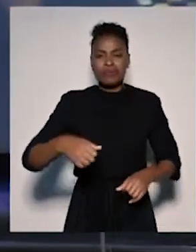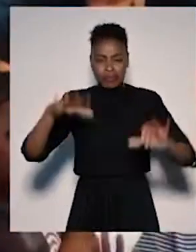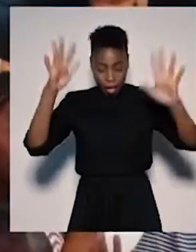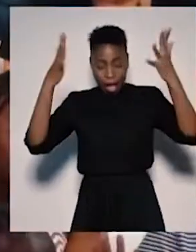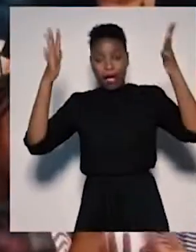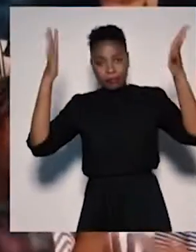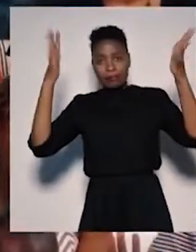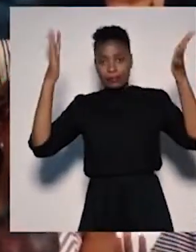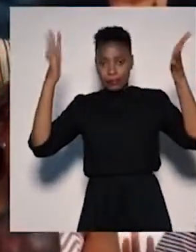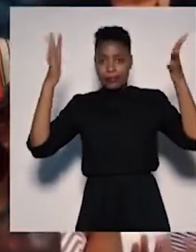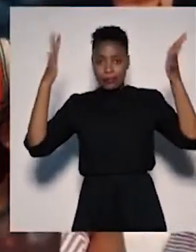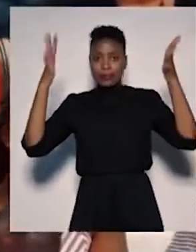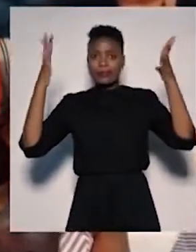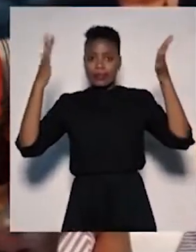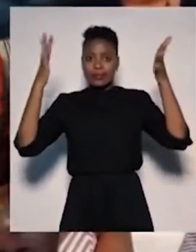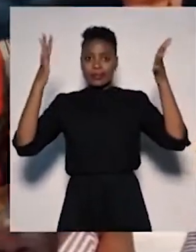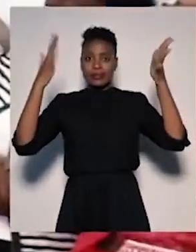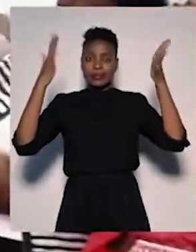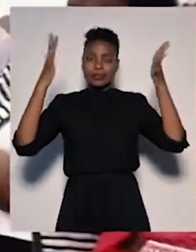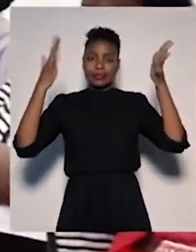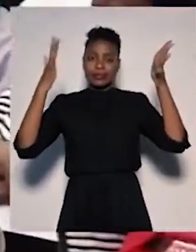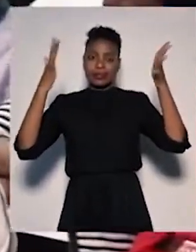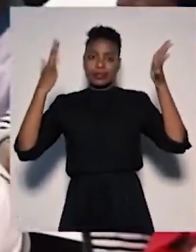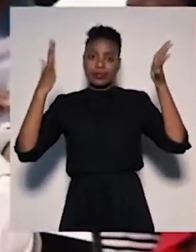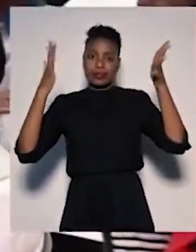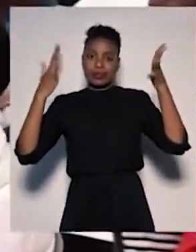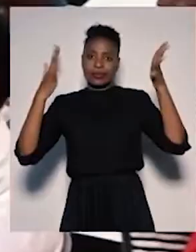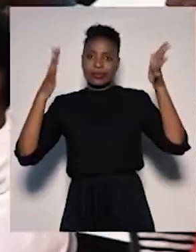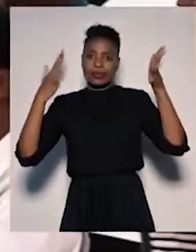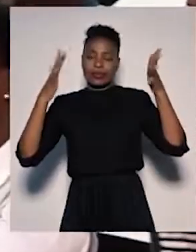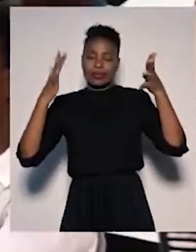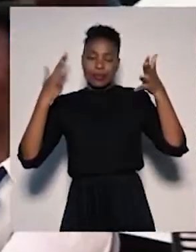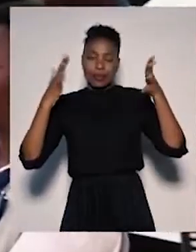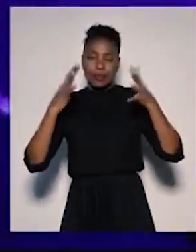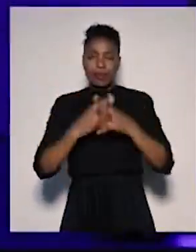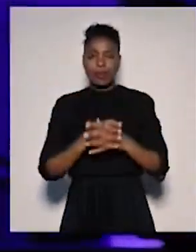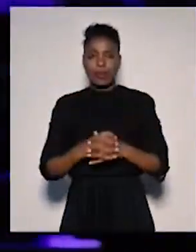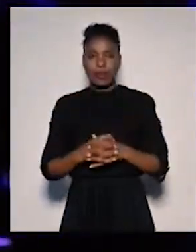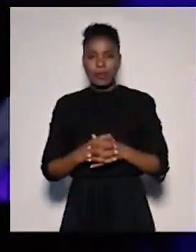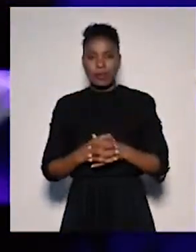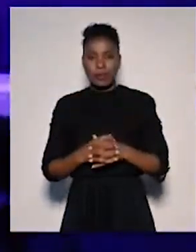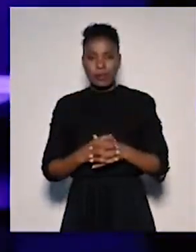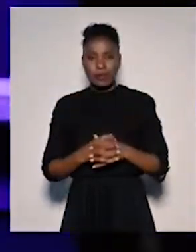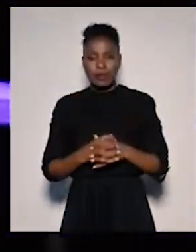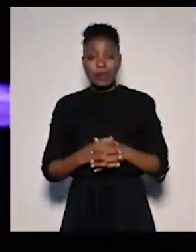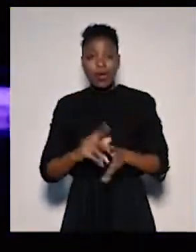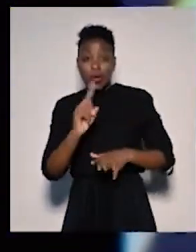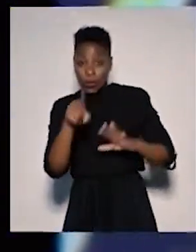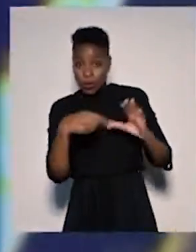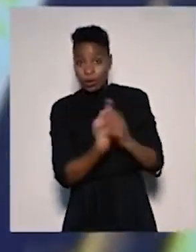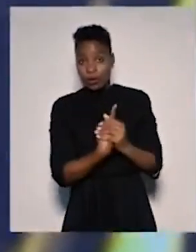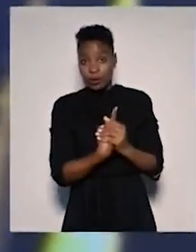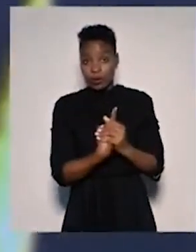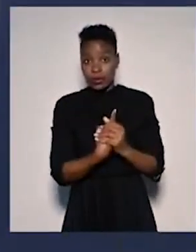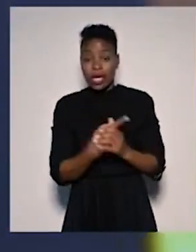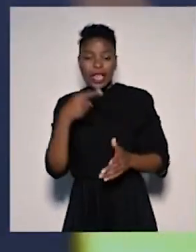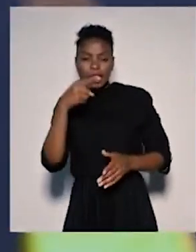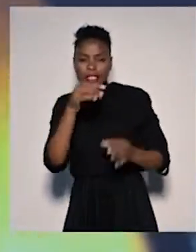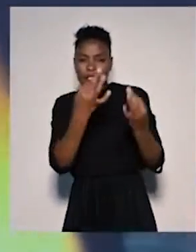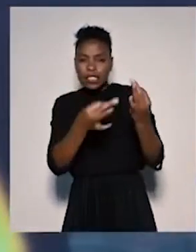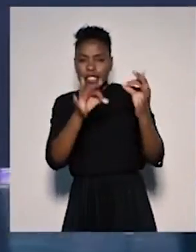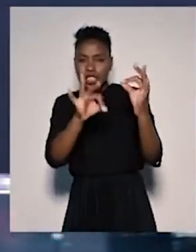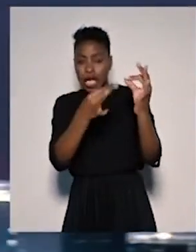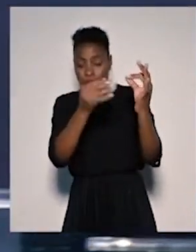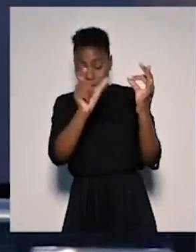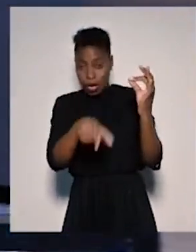Oh, yeah. Oh, yeah. Yeah. They thrive because of you. And then what happened? When we used Houston, what, as rock